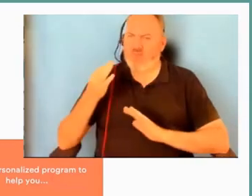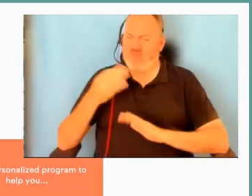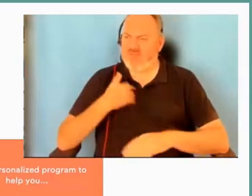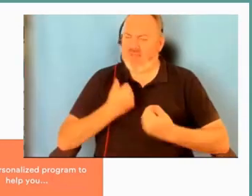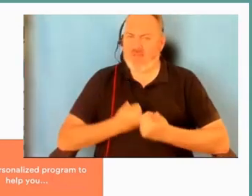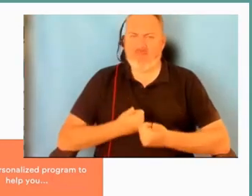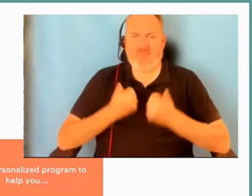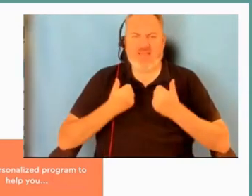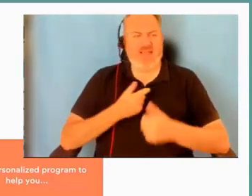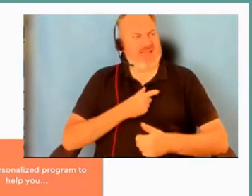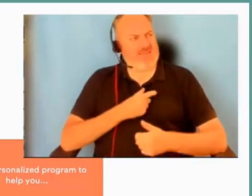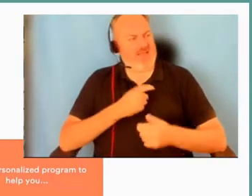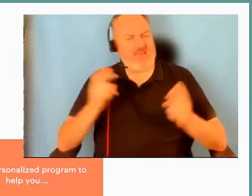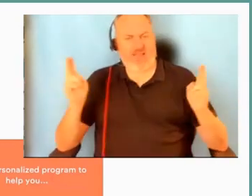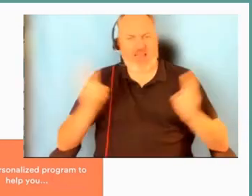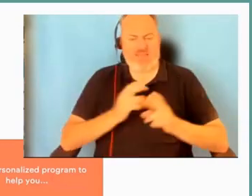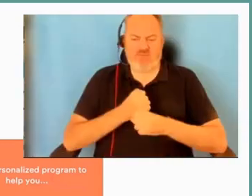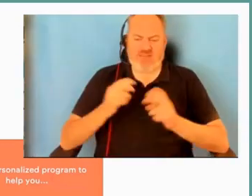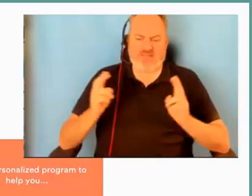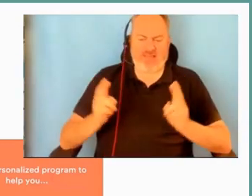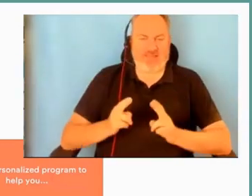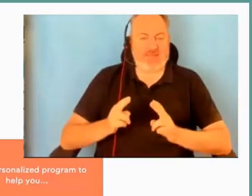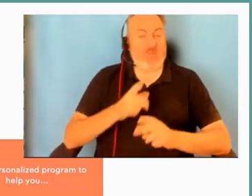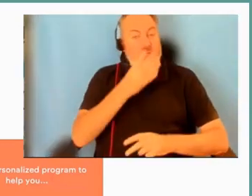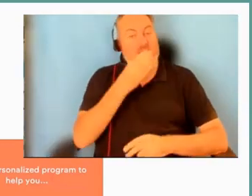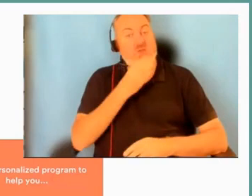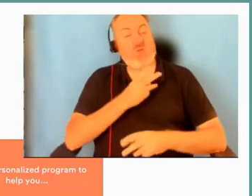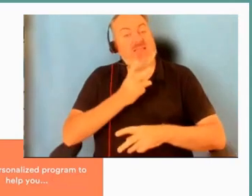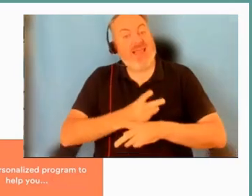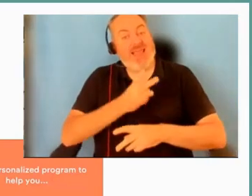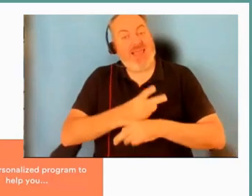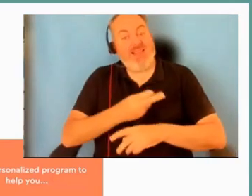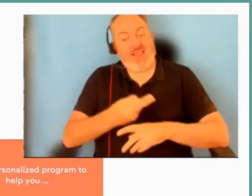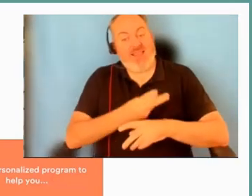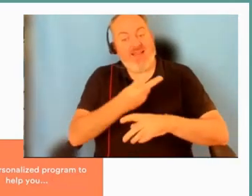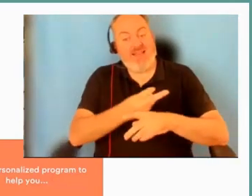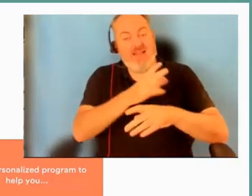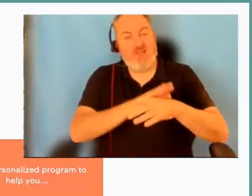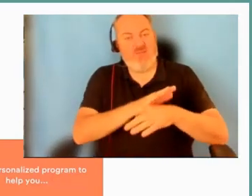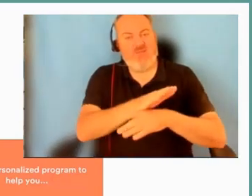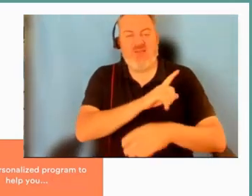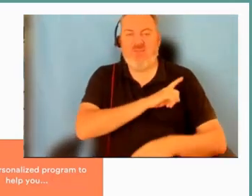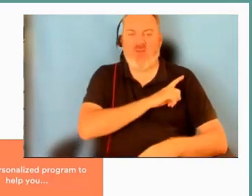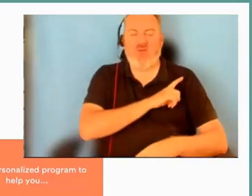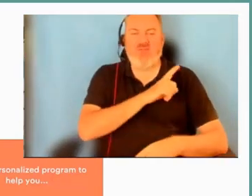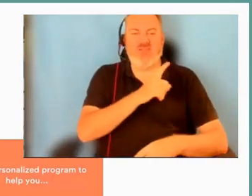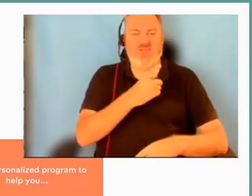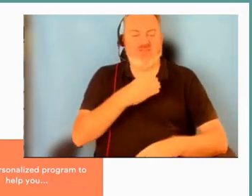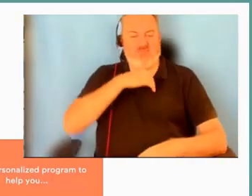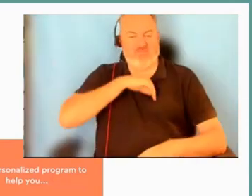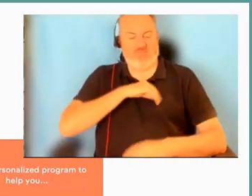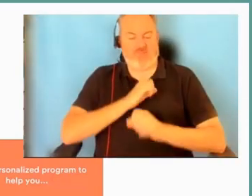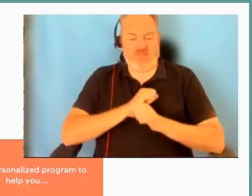your anxiety, you can always go back to these because we all know that these aren't problems that go away. They